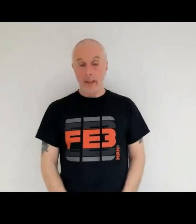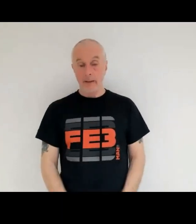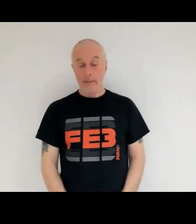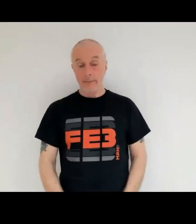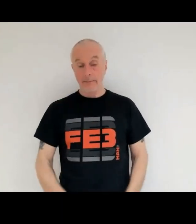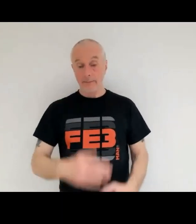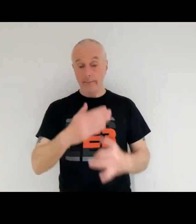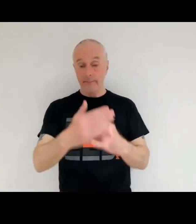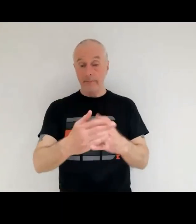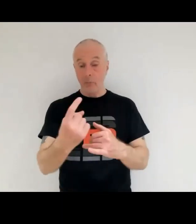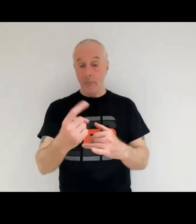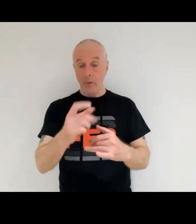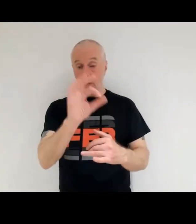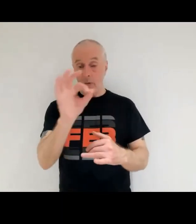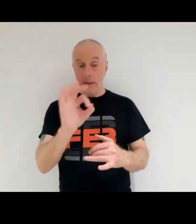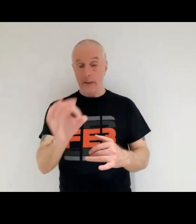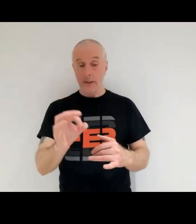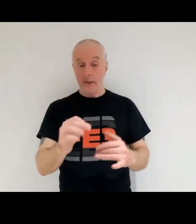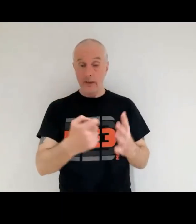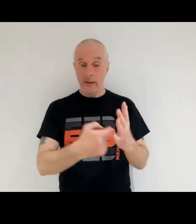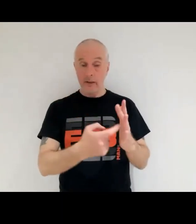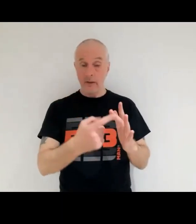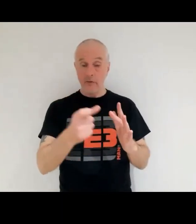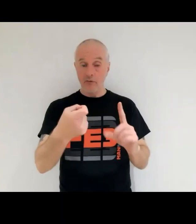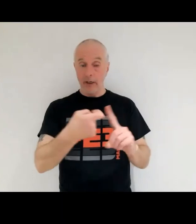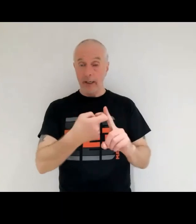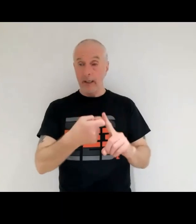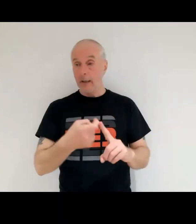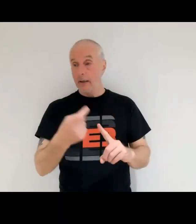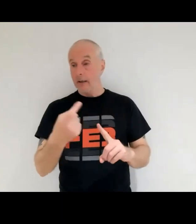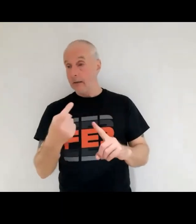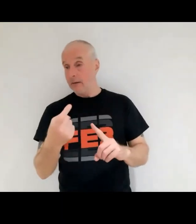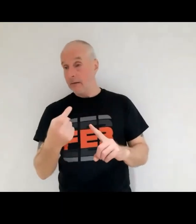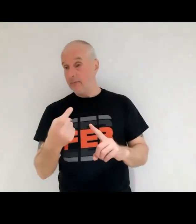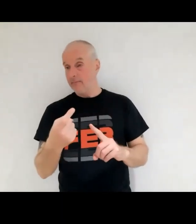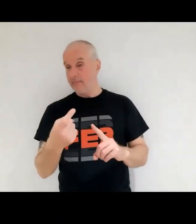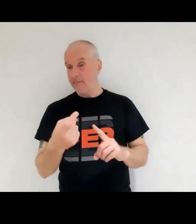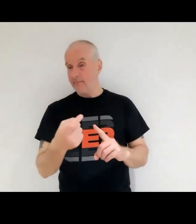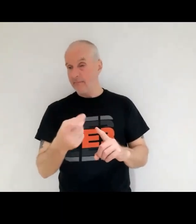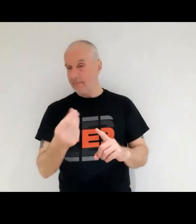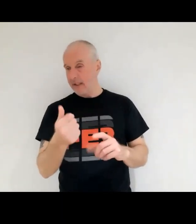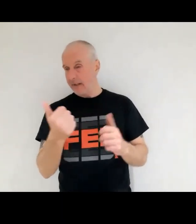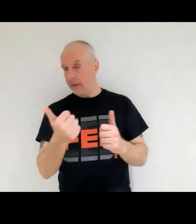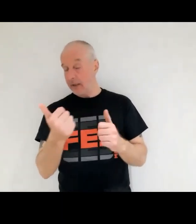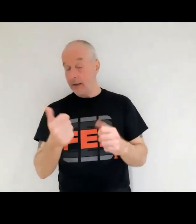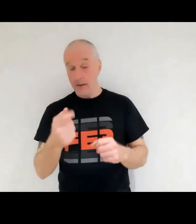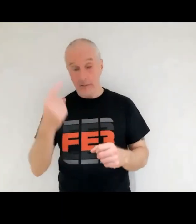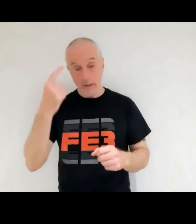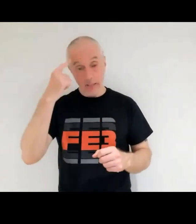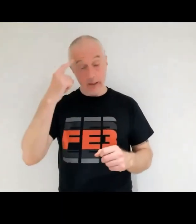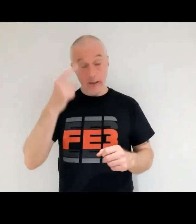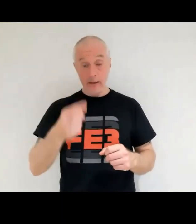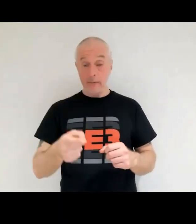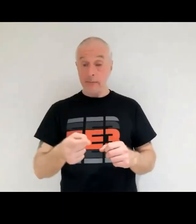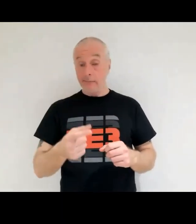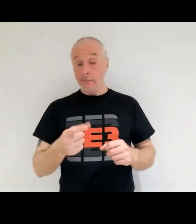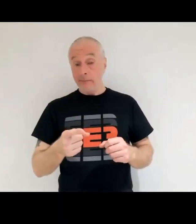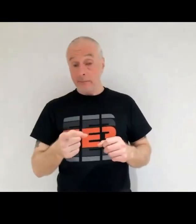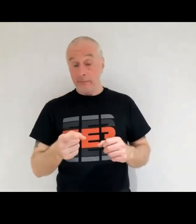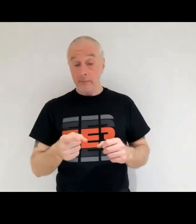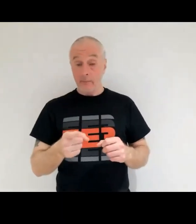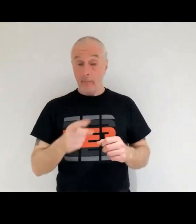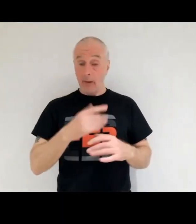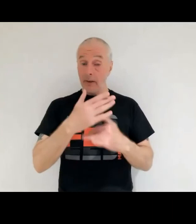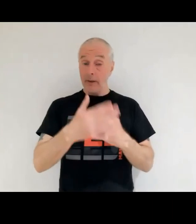final question from Rick, because I noticed we are very close to our end time. And I think it's a nice segue potentially into